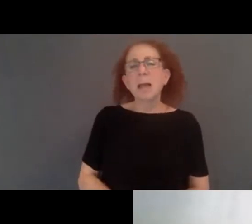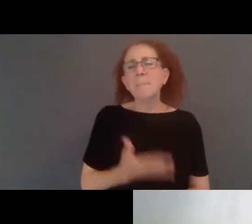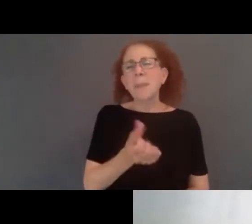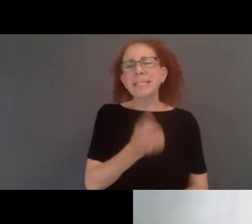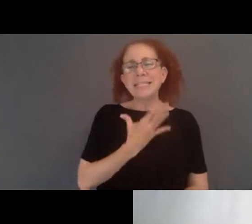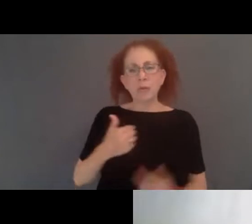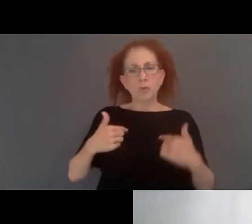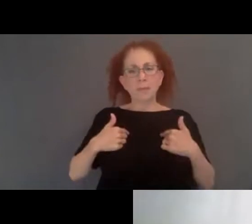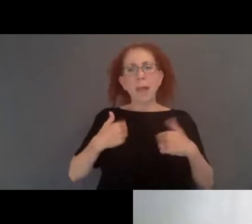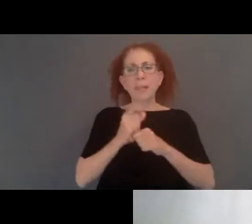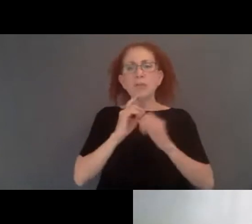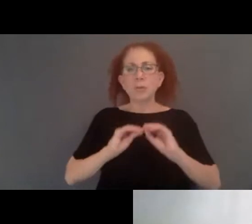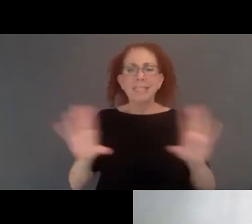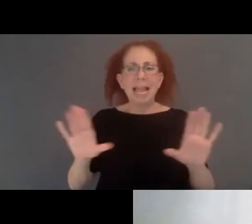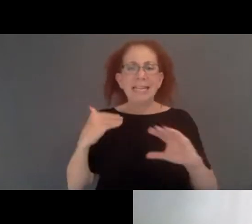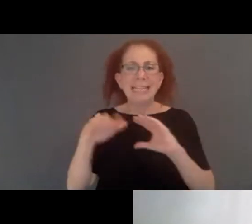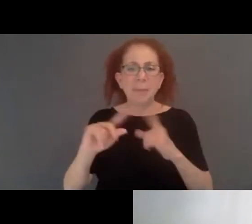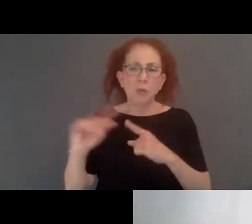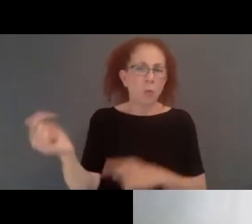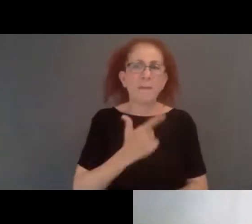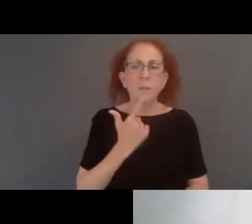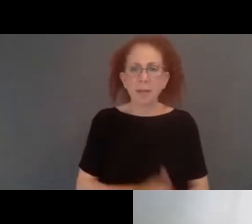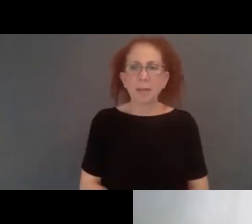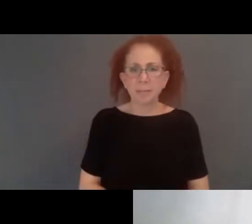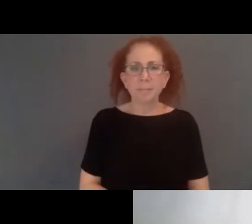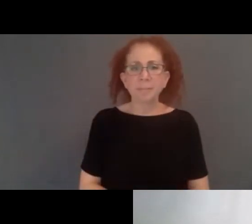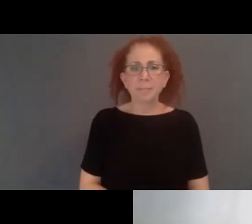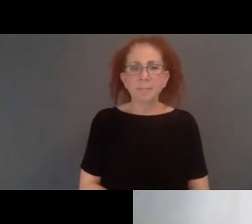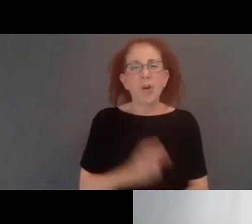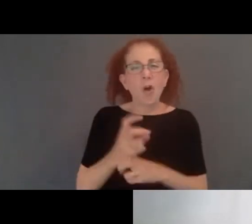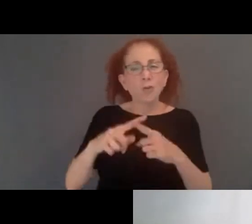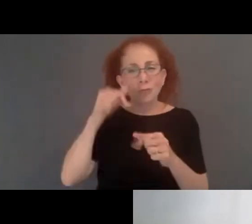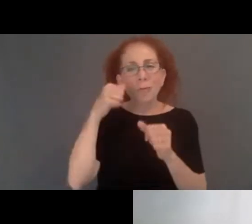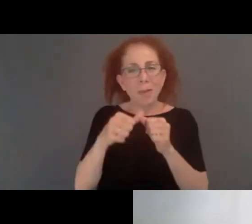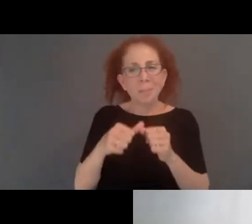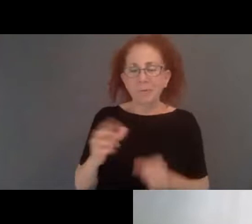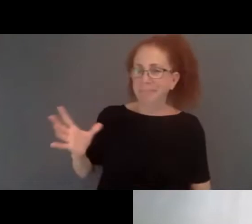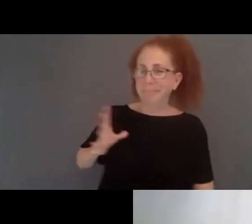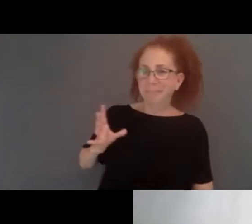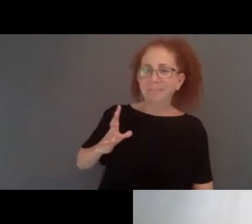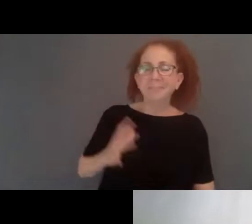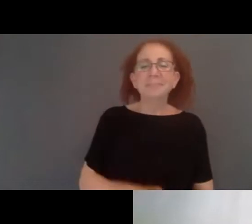can make sure that those go out in the email to everybody because it might be hard to remember. Sure.